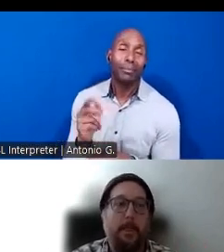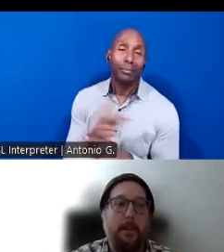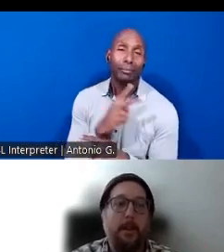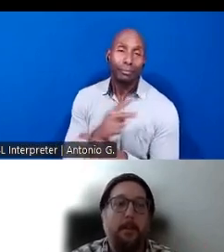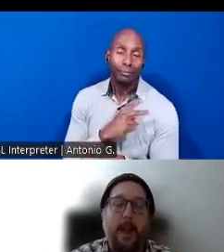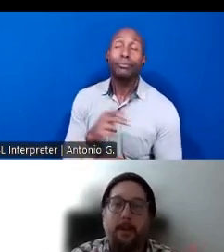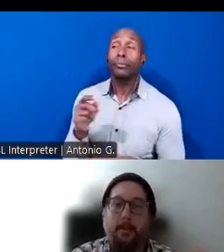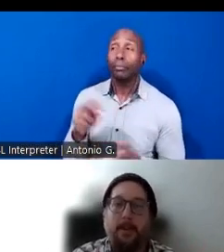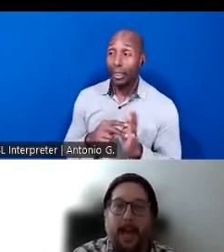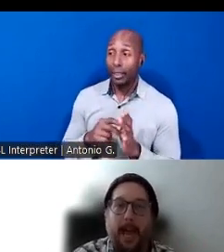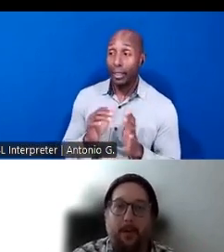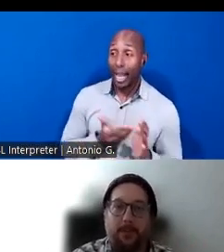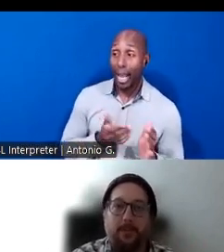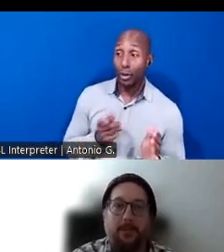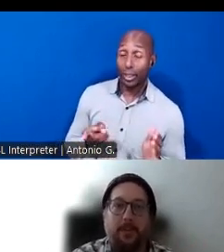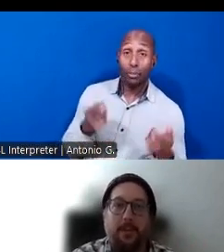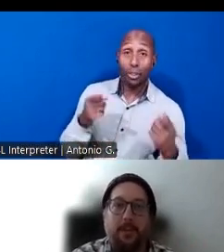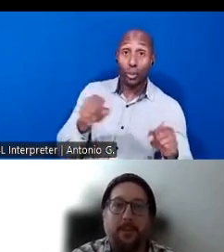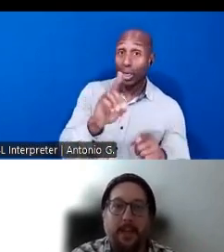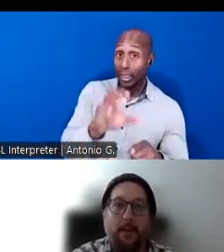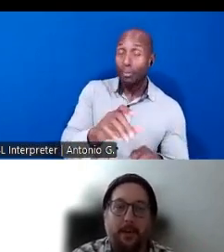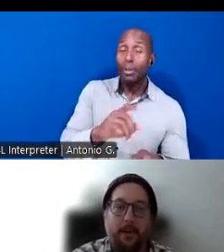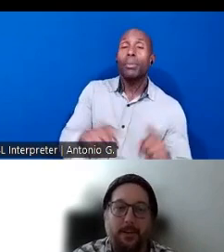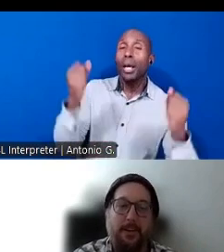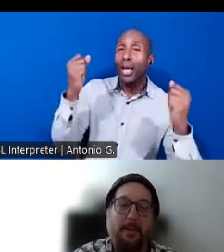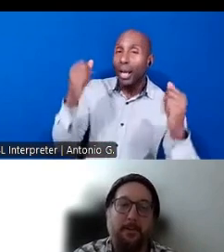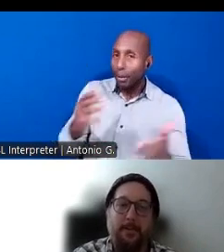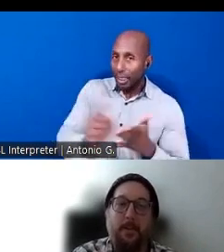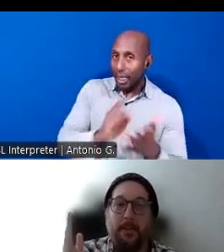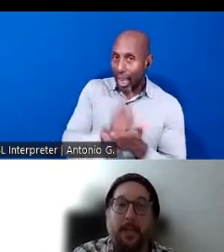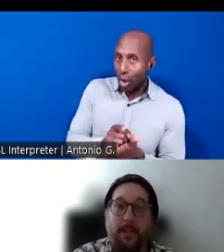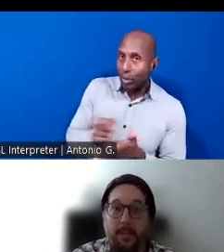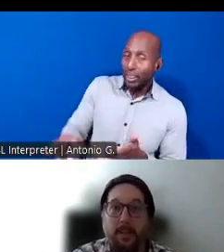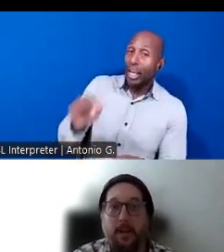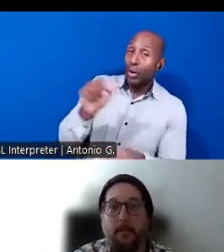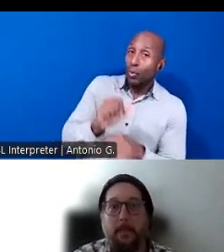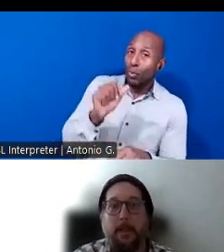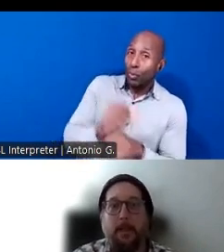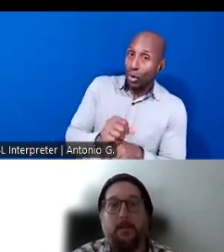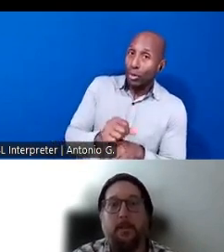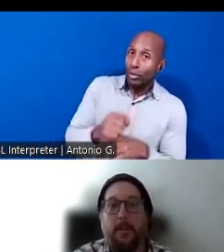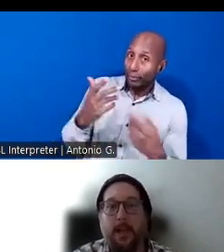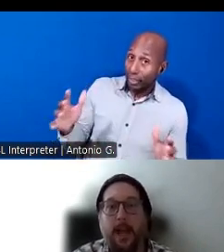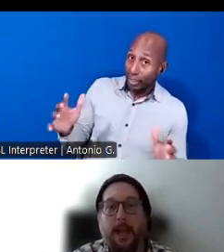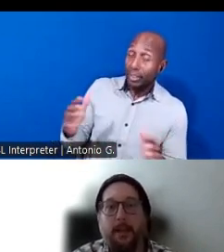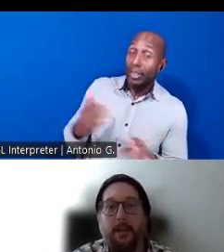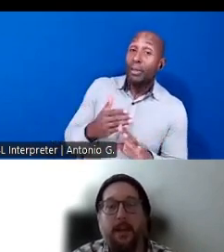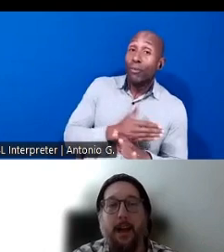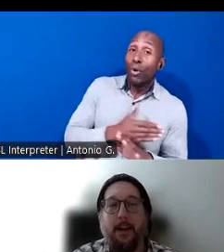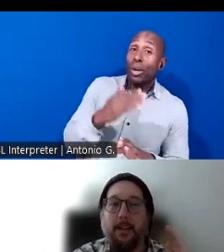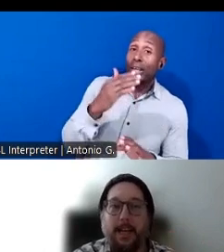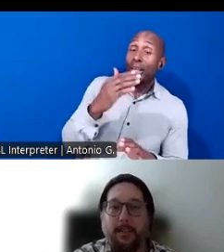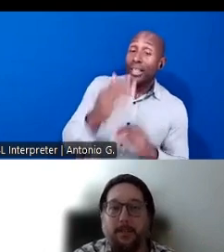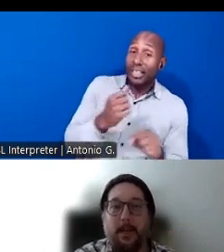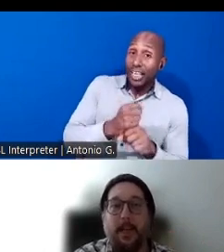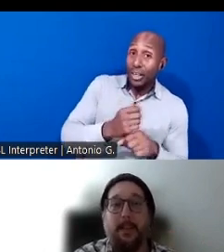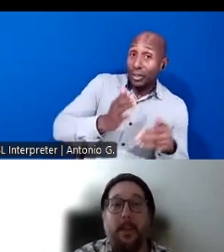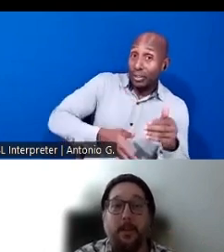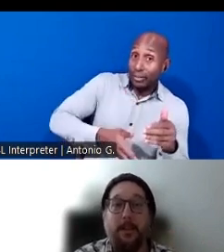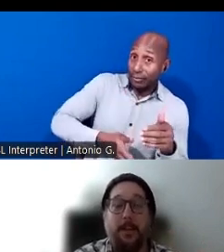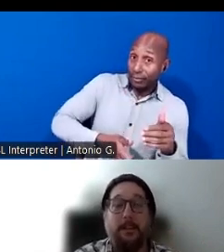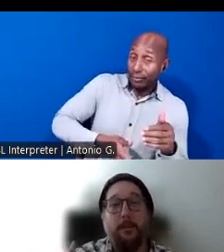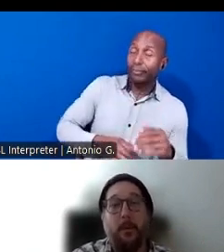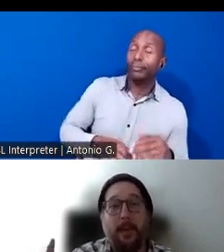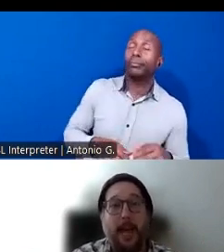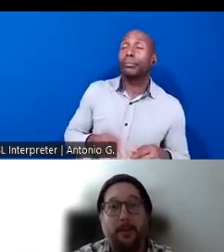December, but how many hours did they work before the end of the year? So if they got hired the last week and they